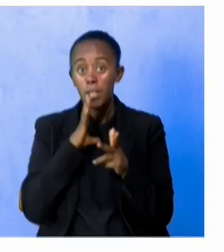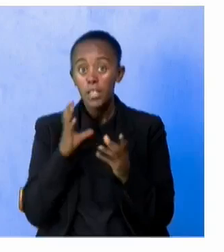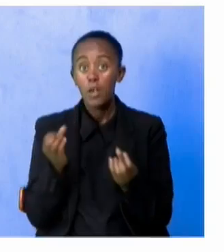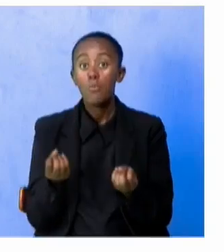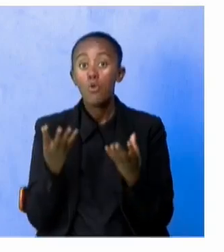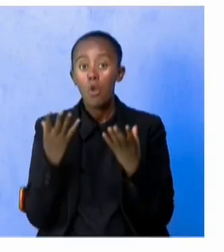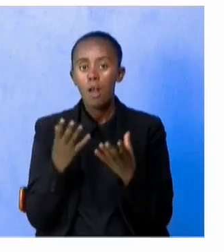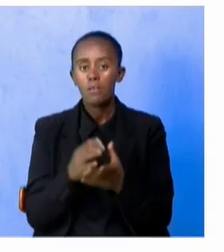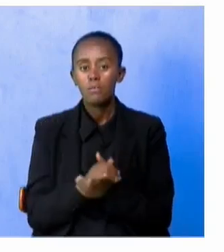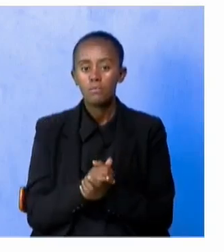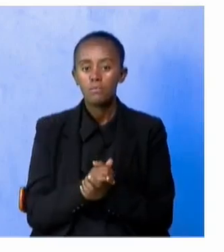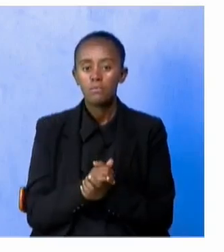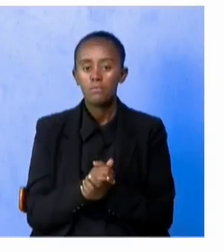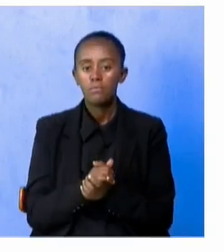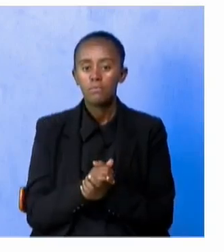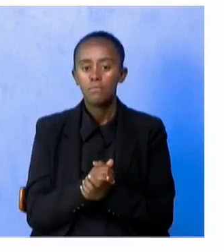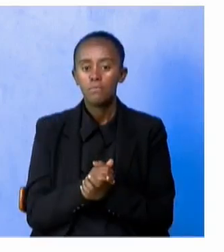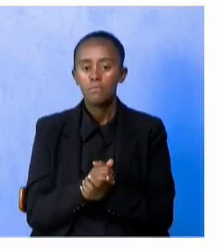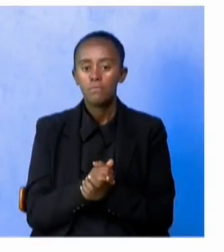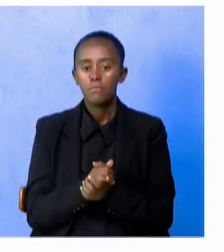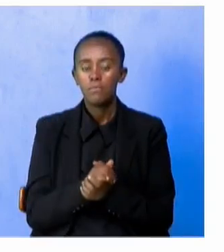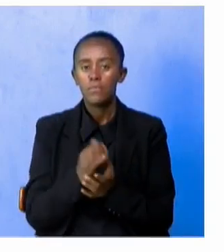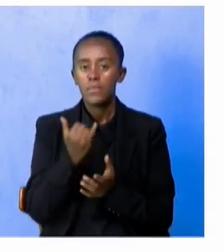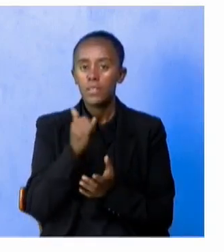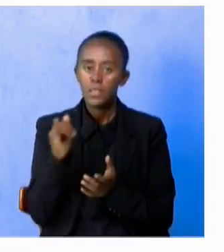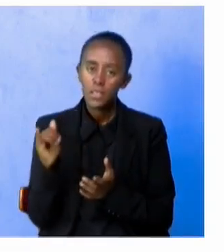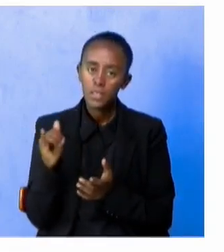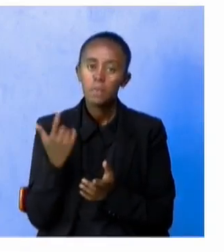They have or we have